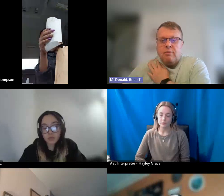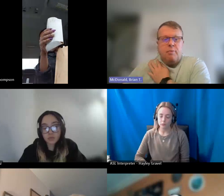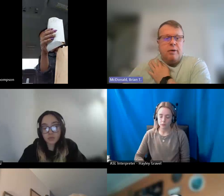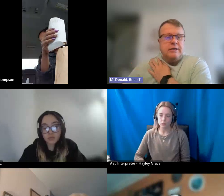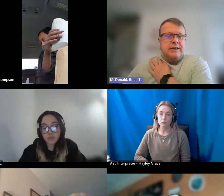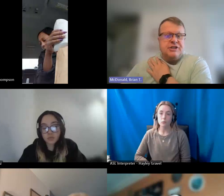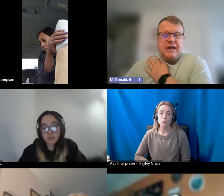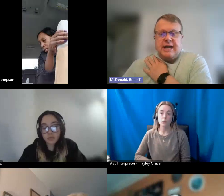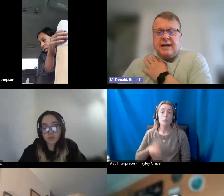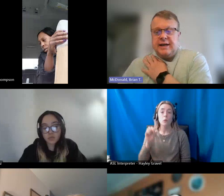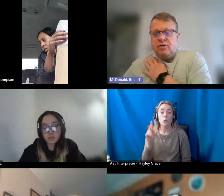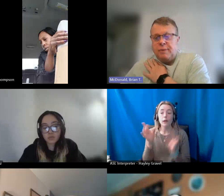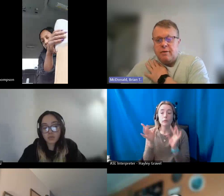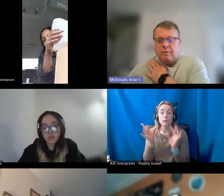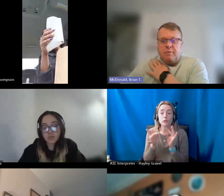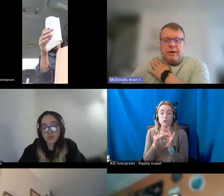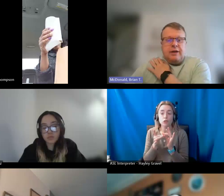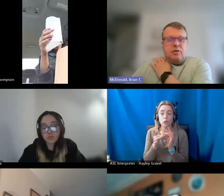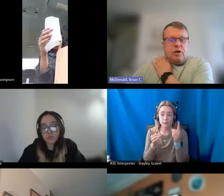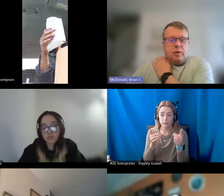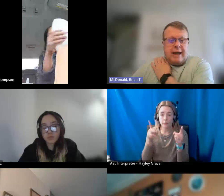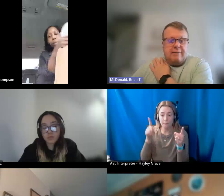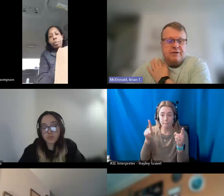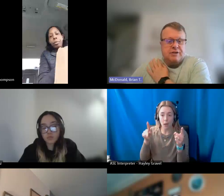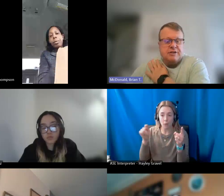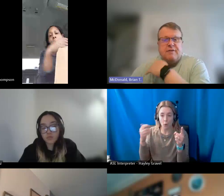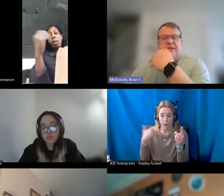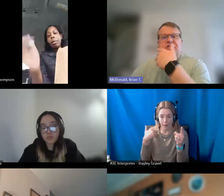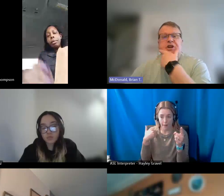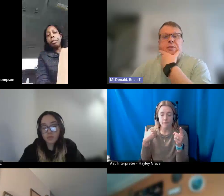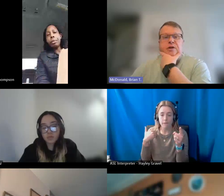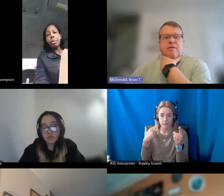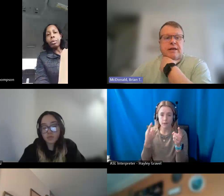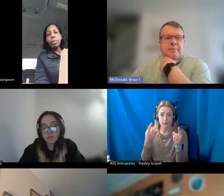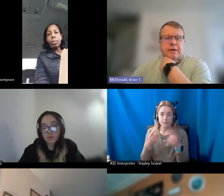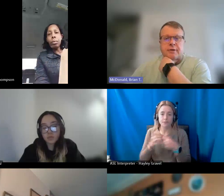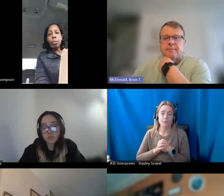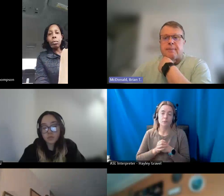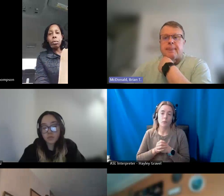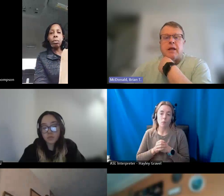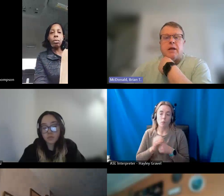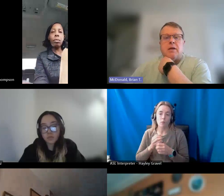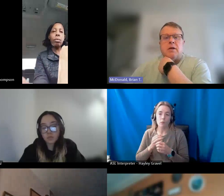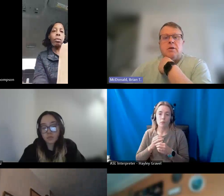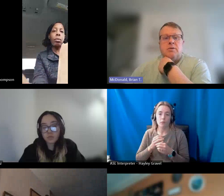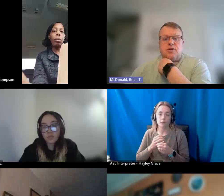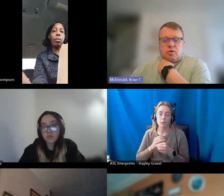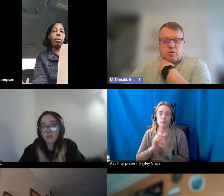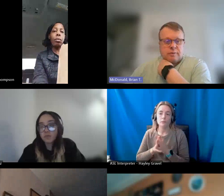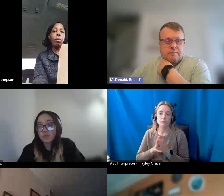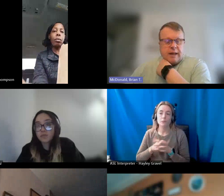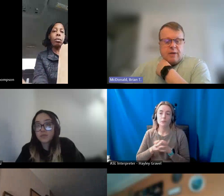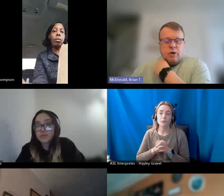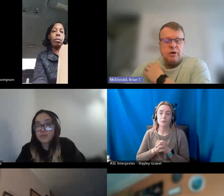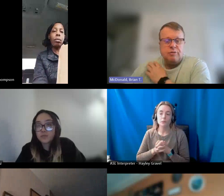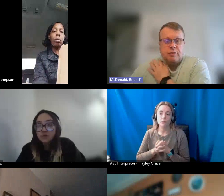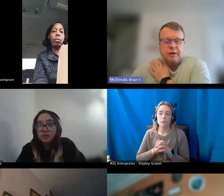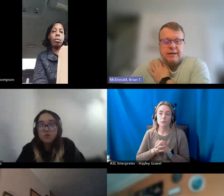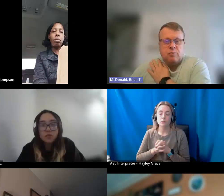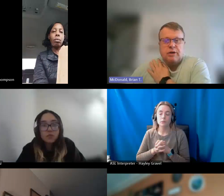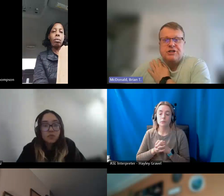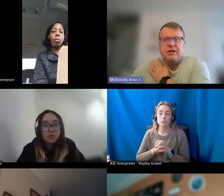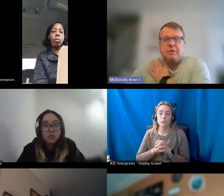The PowerPoint is in the chat. Click on your PowerPoint and you'll have it just as if I'd shared it with you via email. So I want to